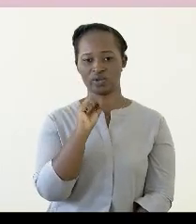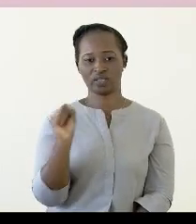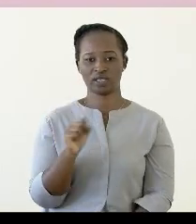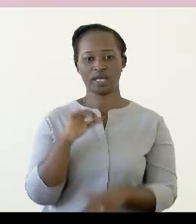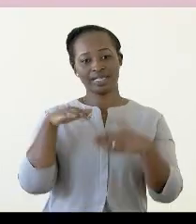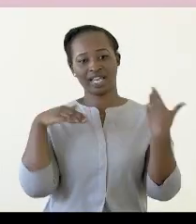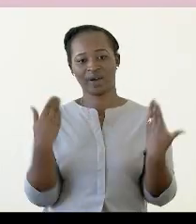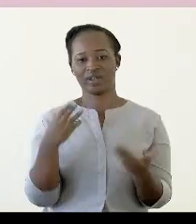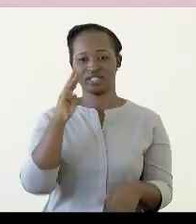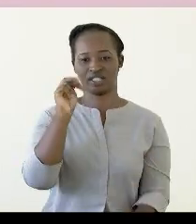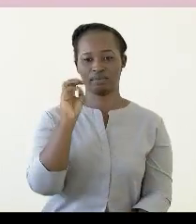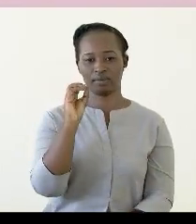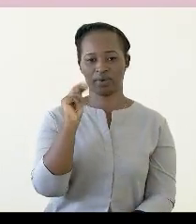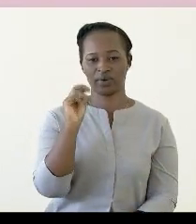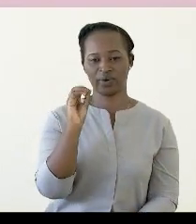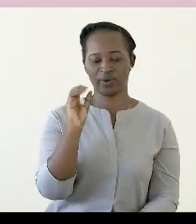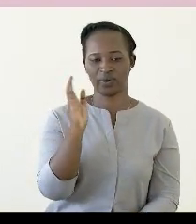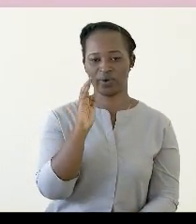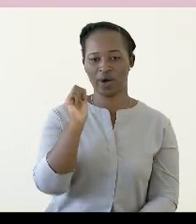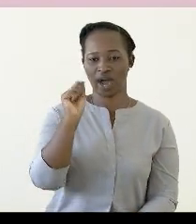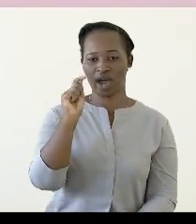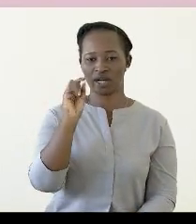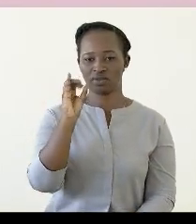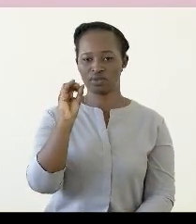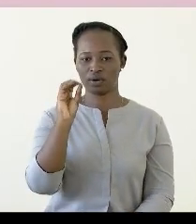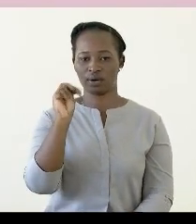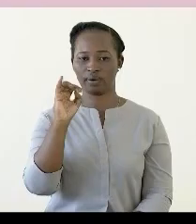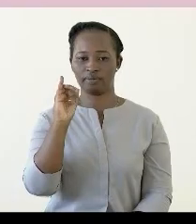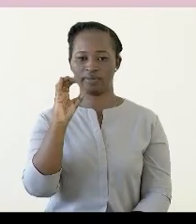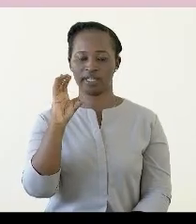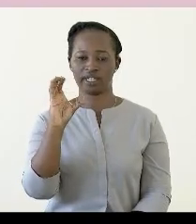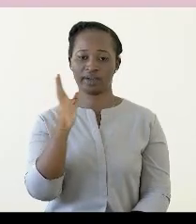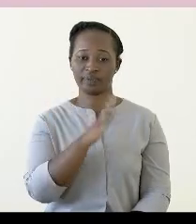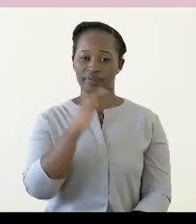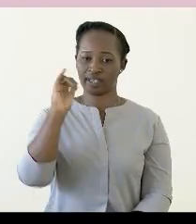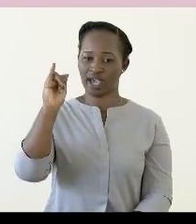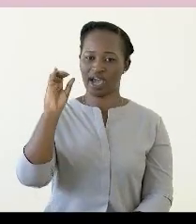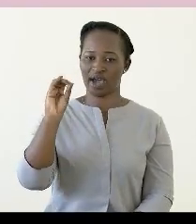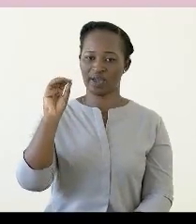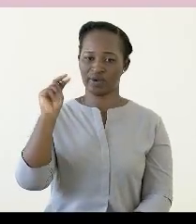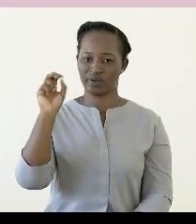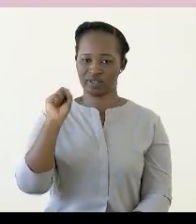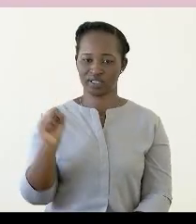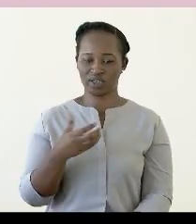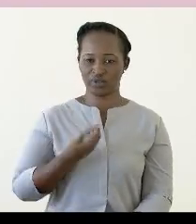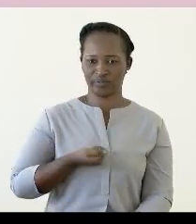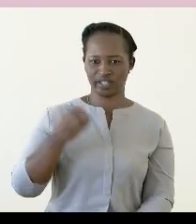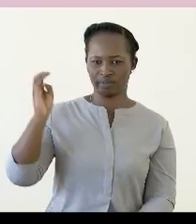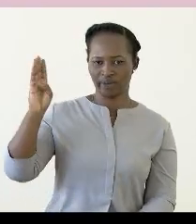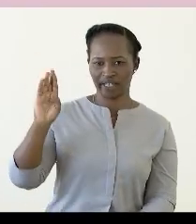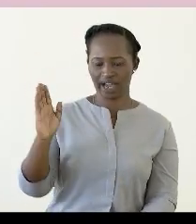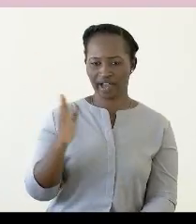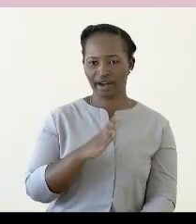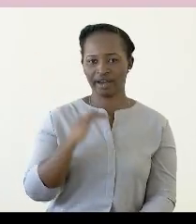them there. And write the formula of these particles: ammonium, iron 2, the